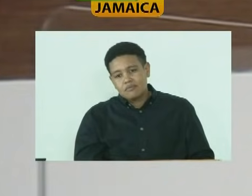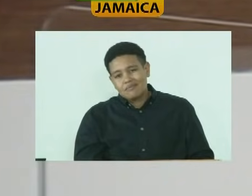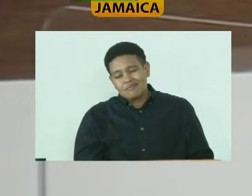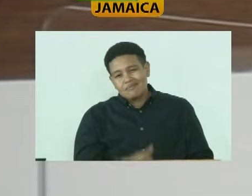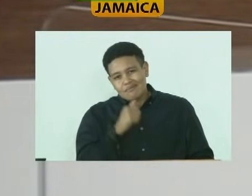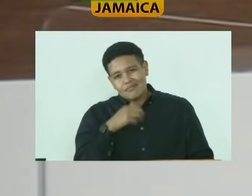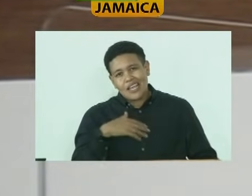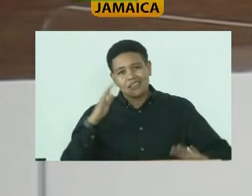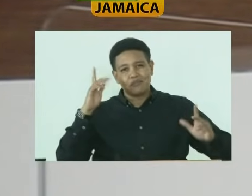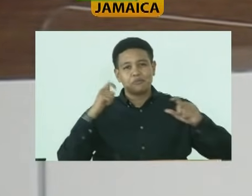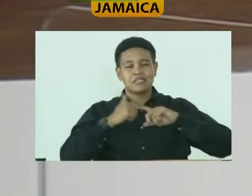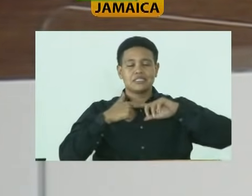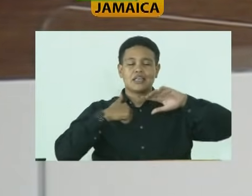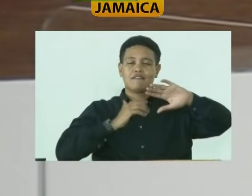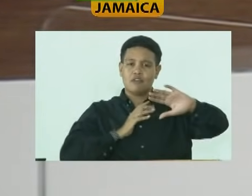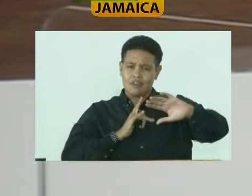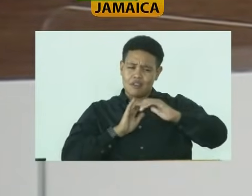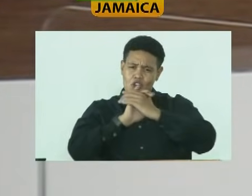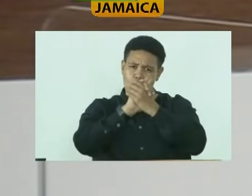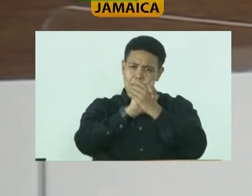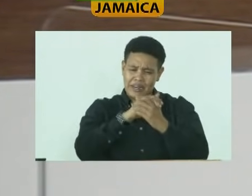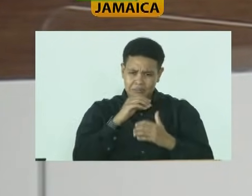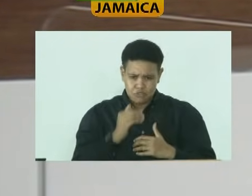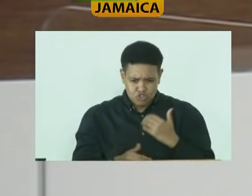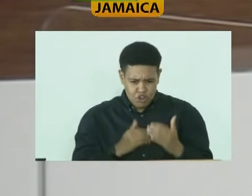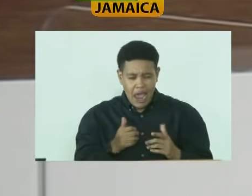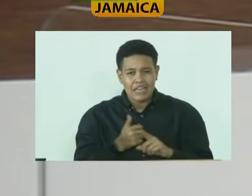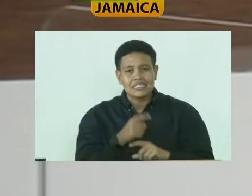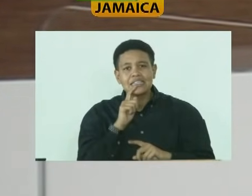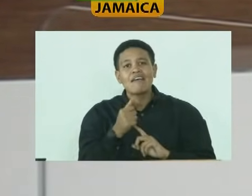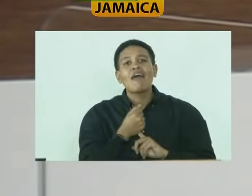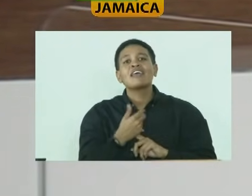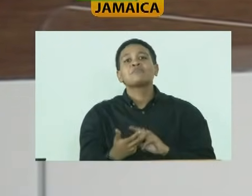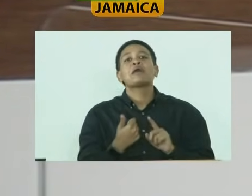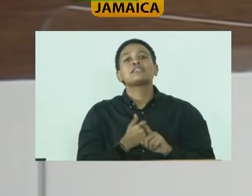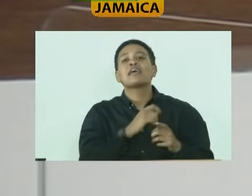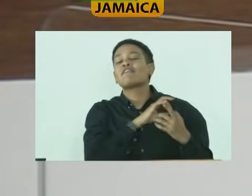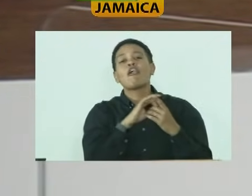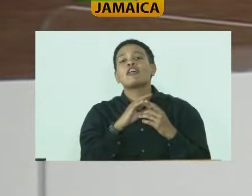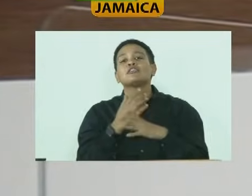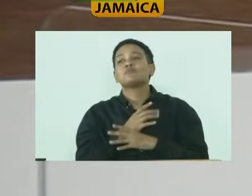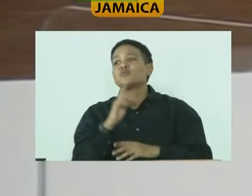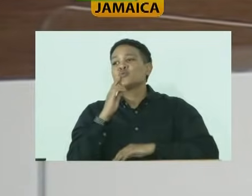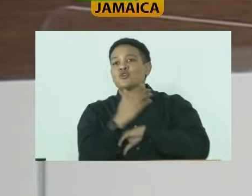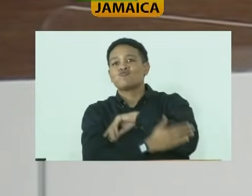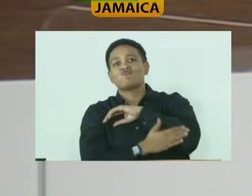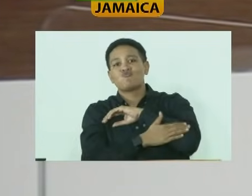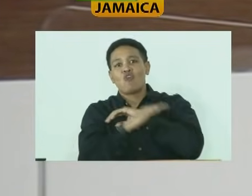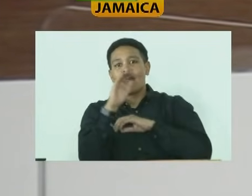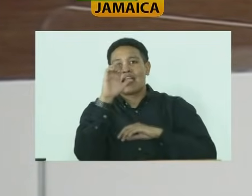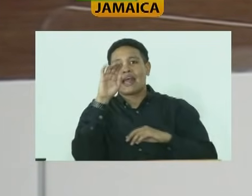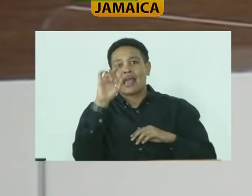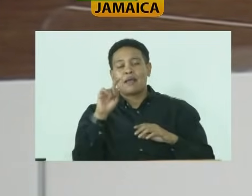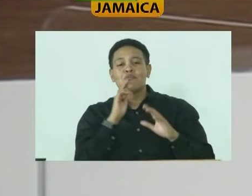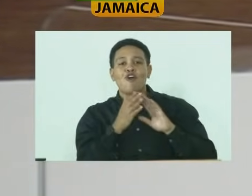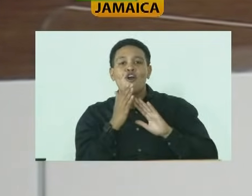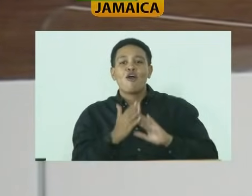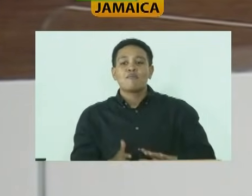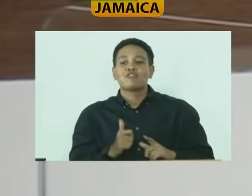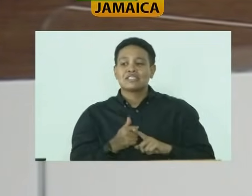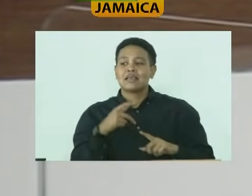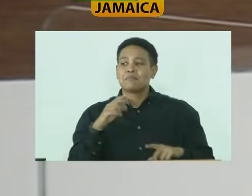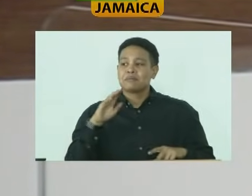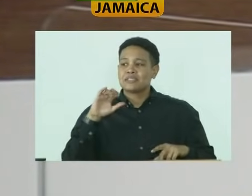made commendable strides. We have expanded the connectivity between rural cable operators and PBCJ to facilitate